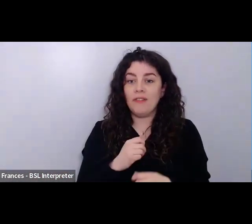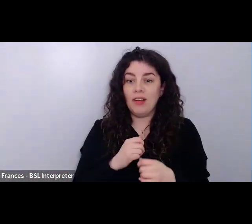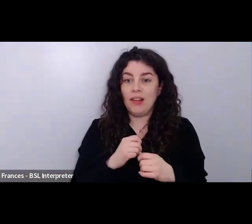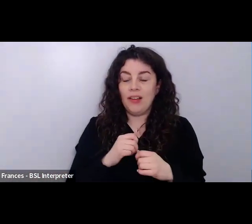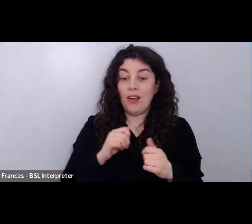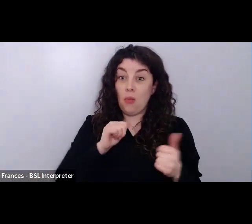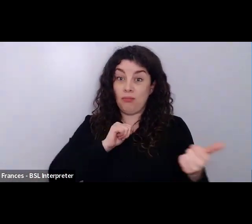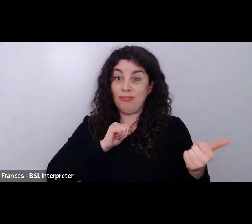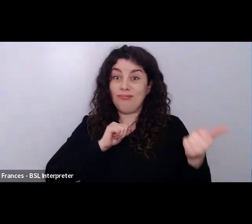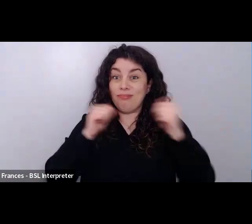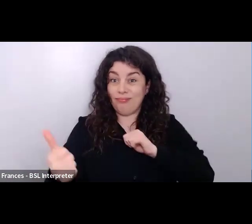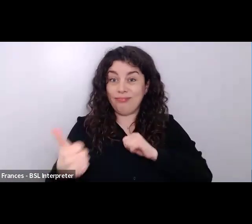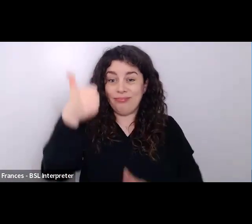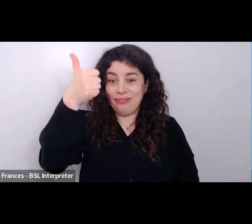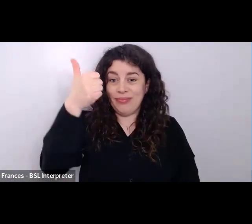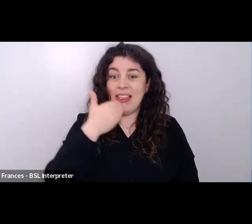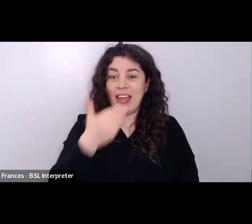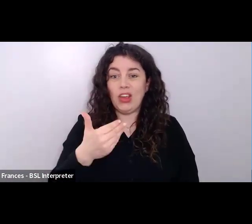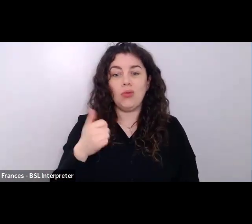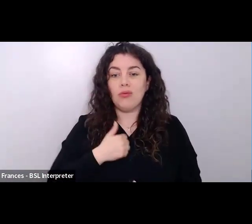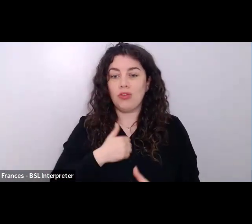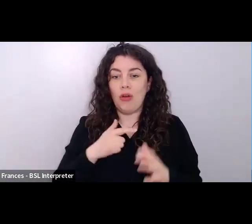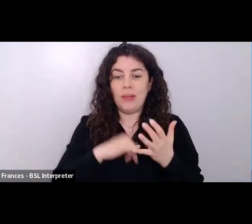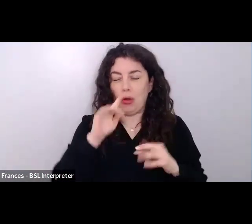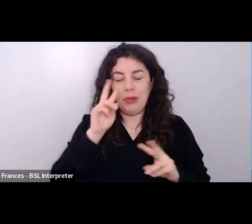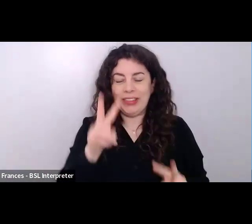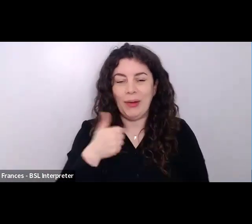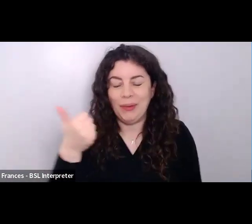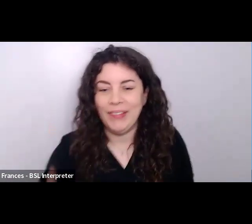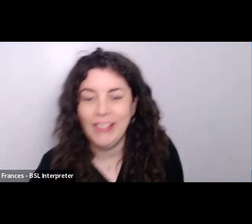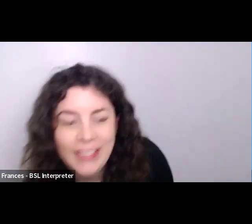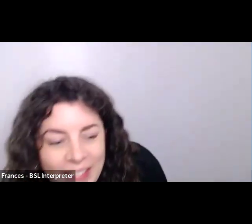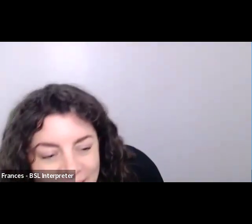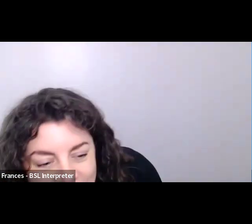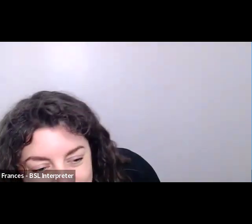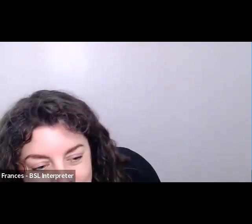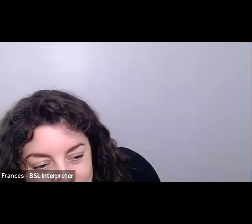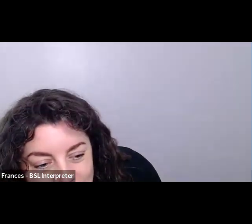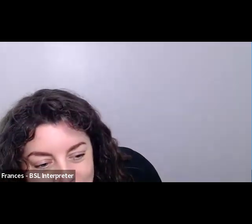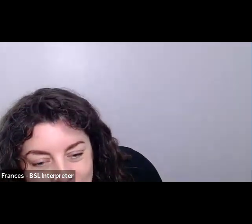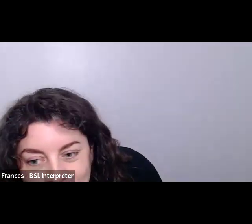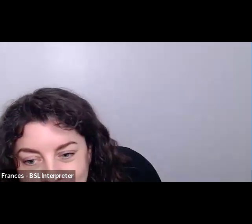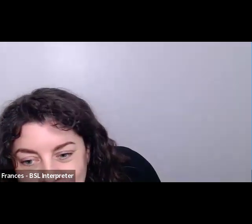be configurable at the attendee level. It's not something that you'll be able to